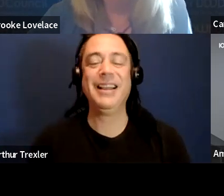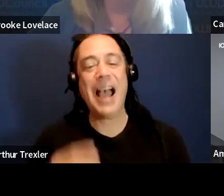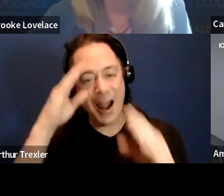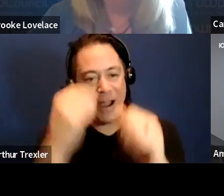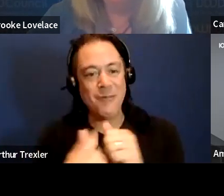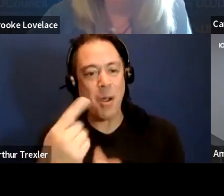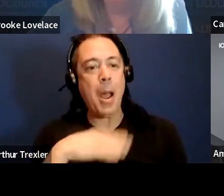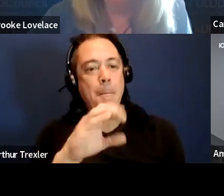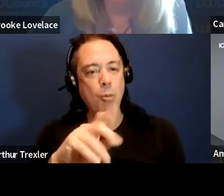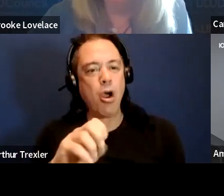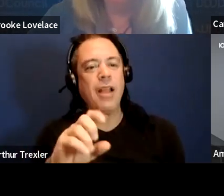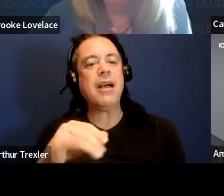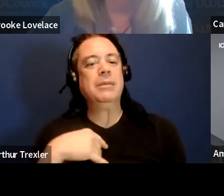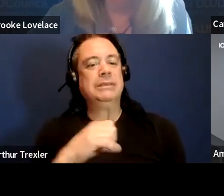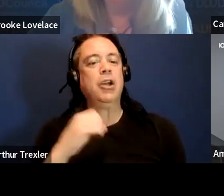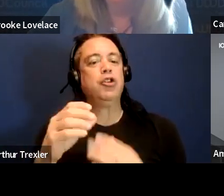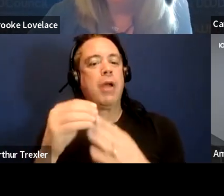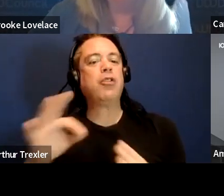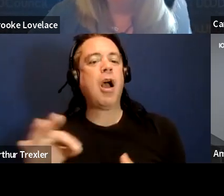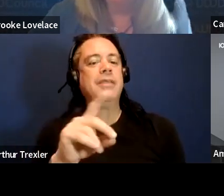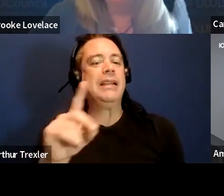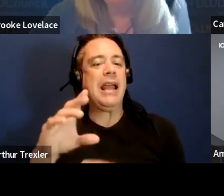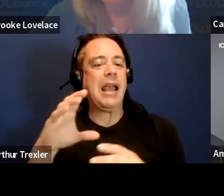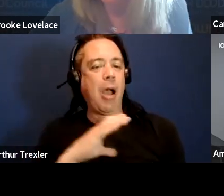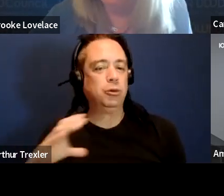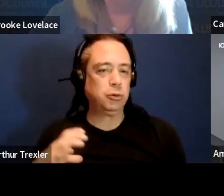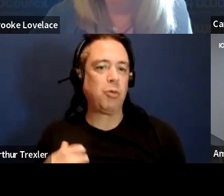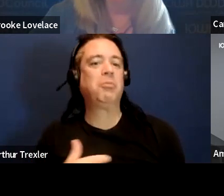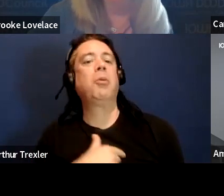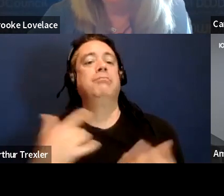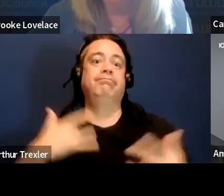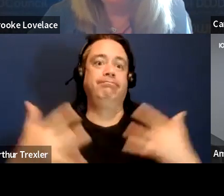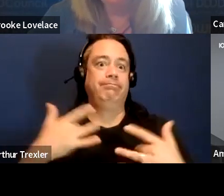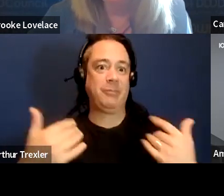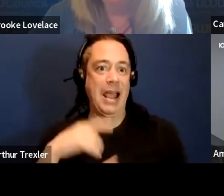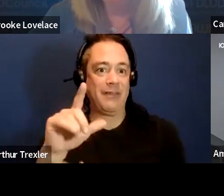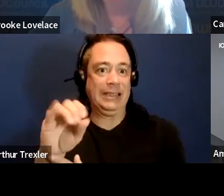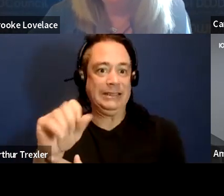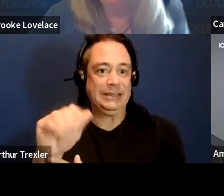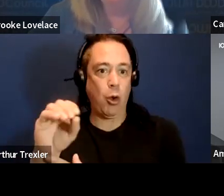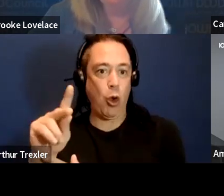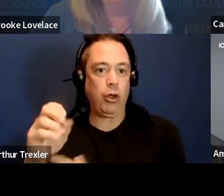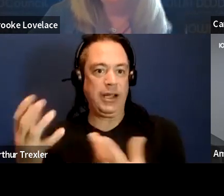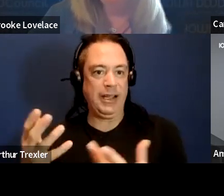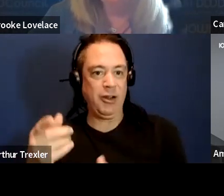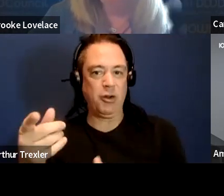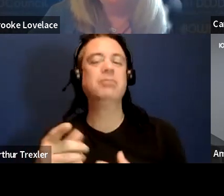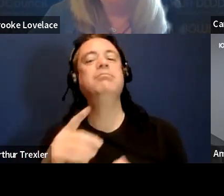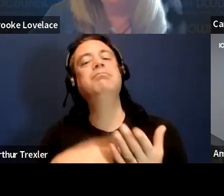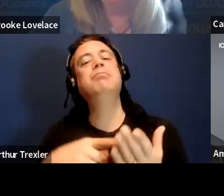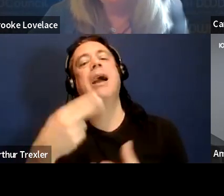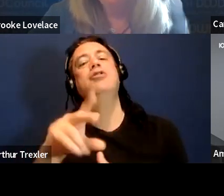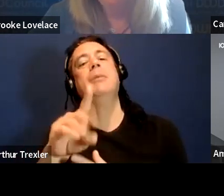everybody. I'm Brooke Lovelace. I'm the director of the DD Council, and we are excited to have Lisa Cook here today to talk a little bit about the